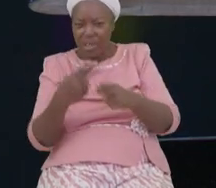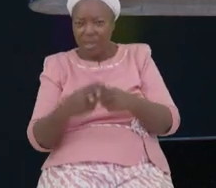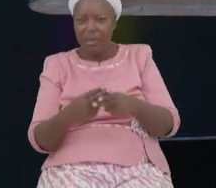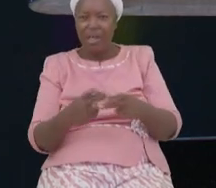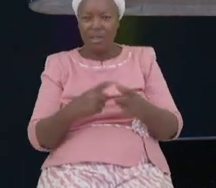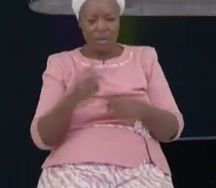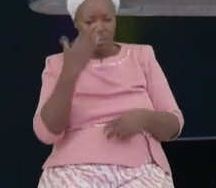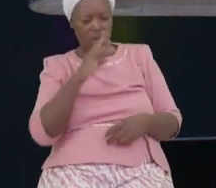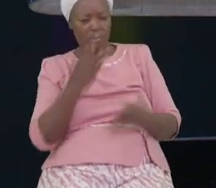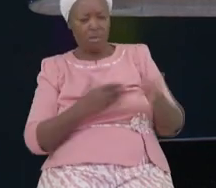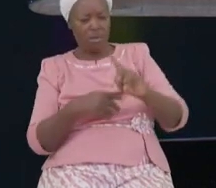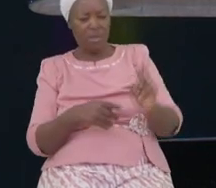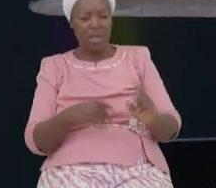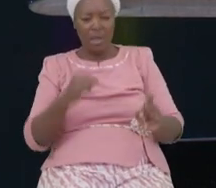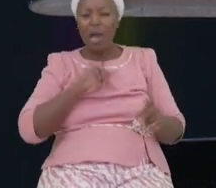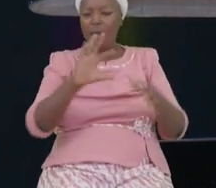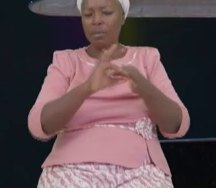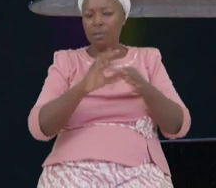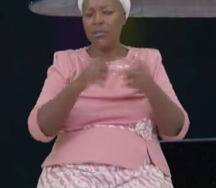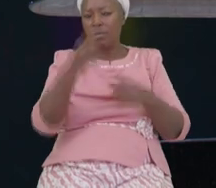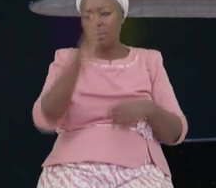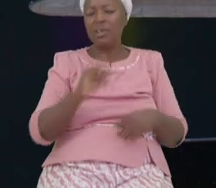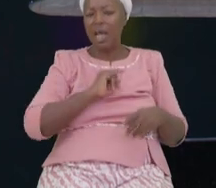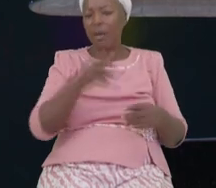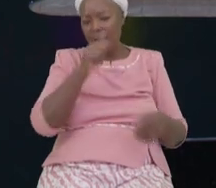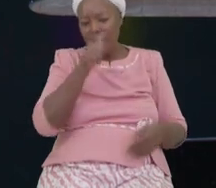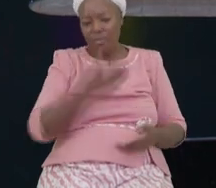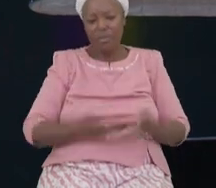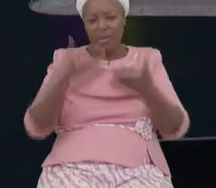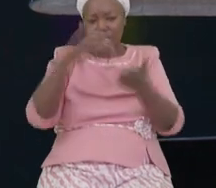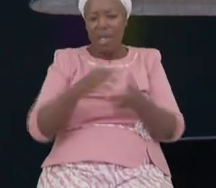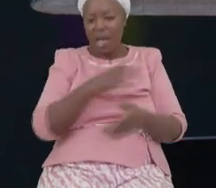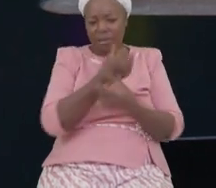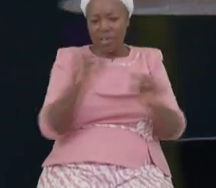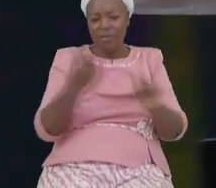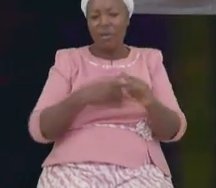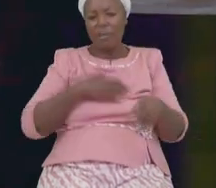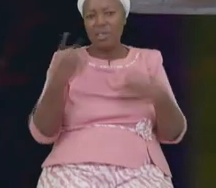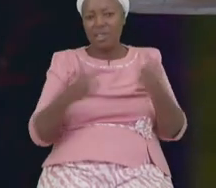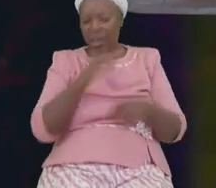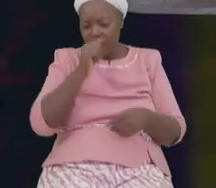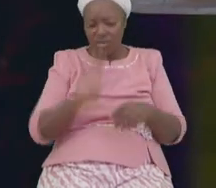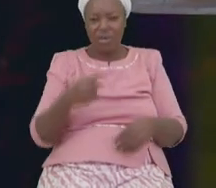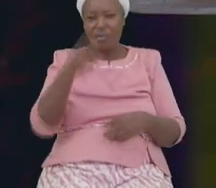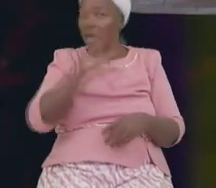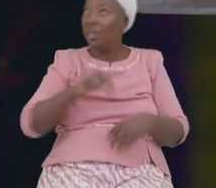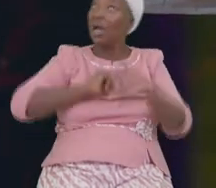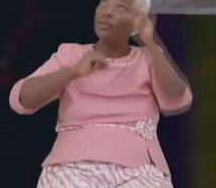are you here? I belong to God. I'm born again. I'm a child of God. And I know you will not lie unto